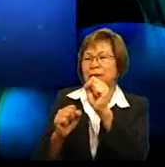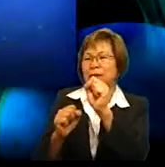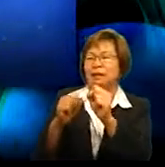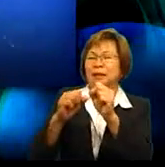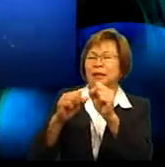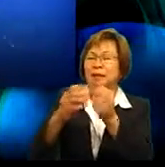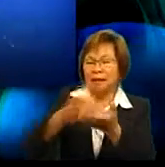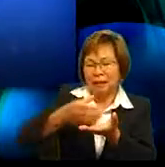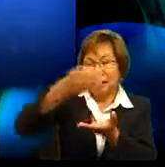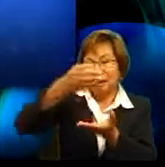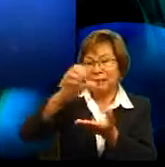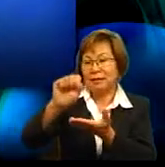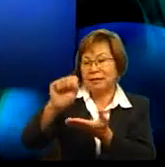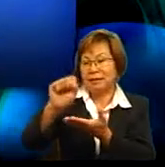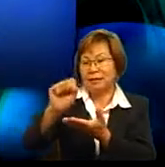glass,